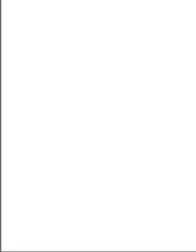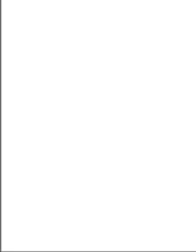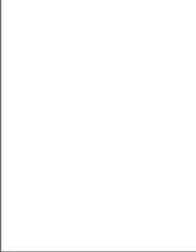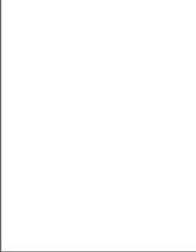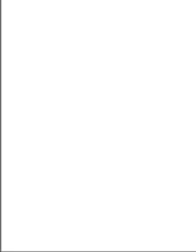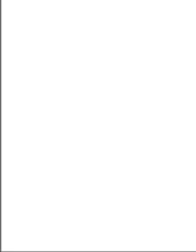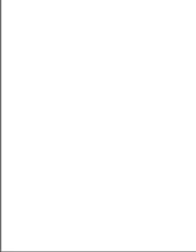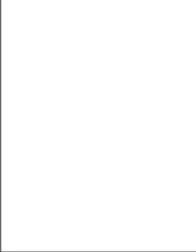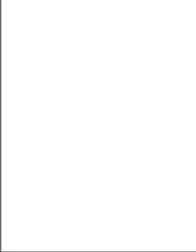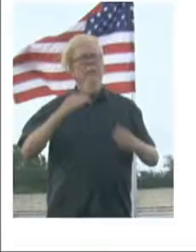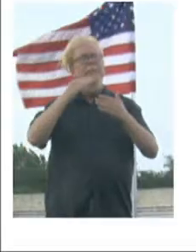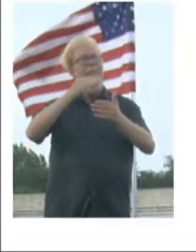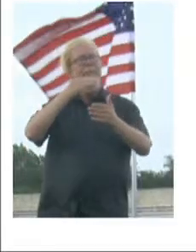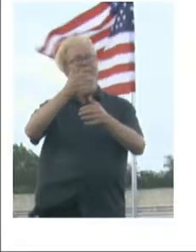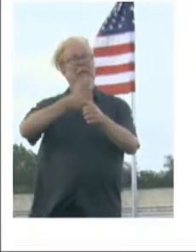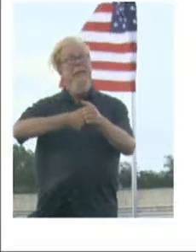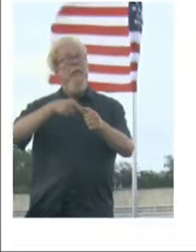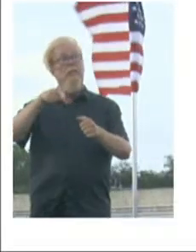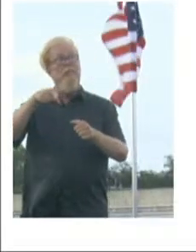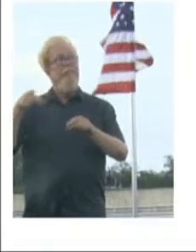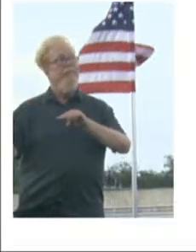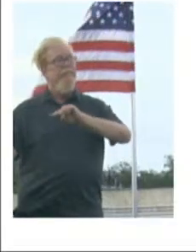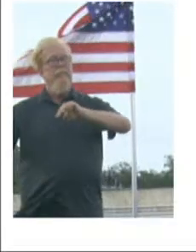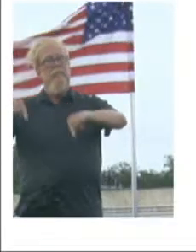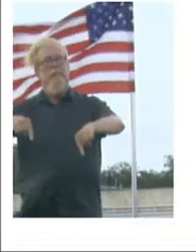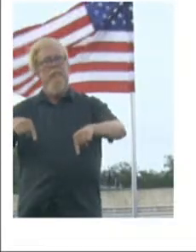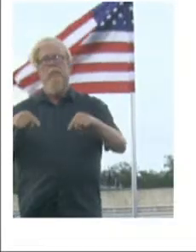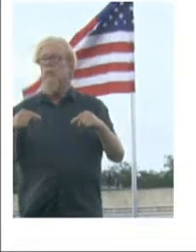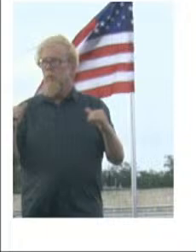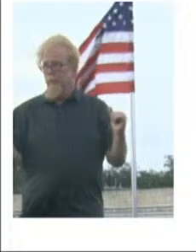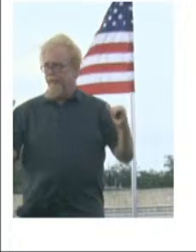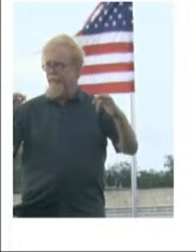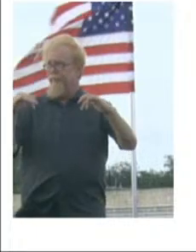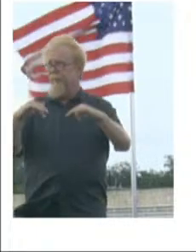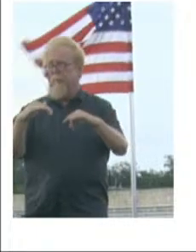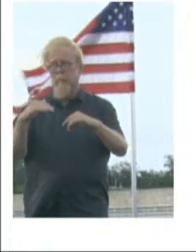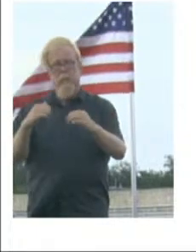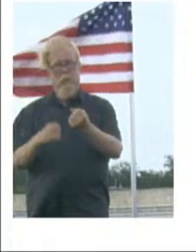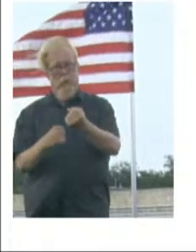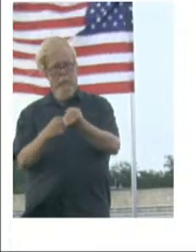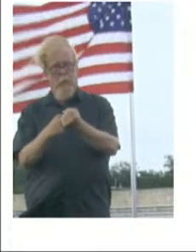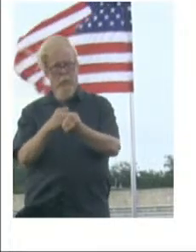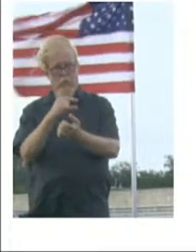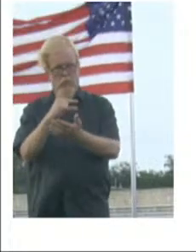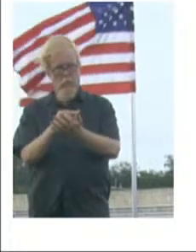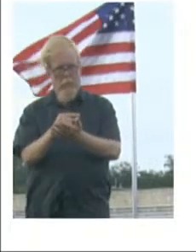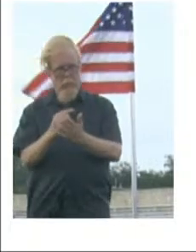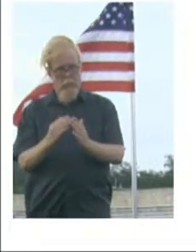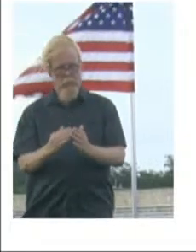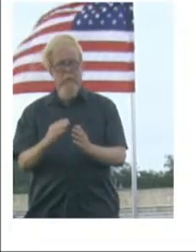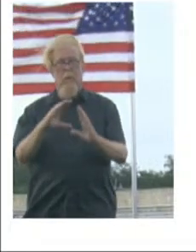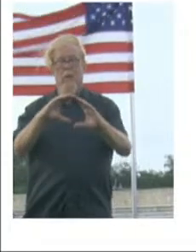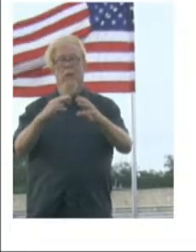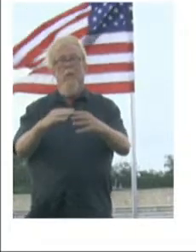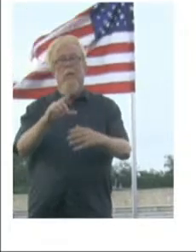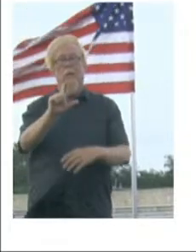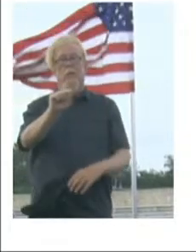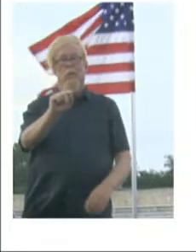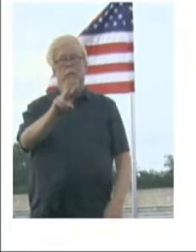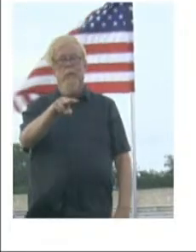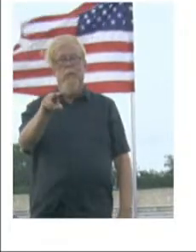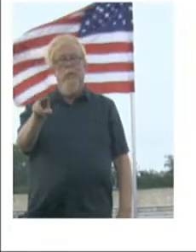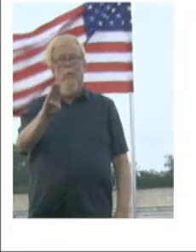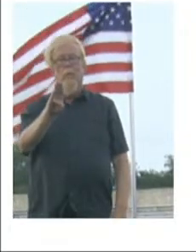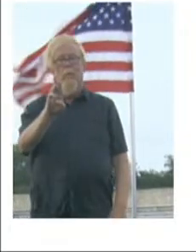We appreciate each of you who have come out this evening to support our proud graduates from the class of 2022 at